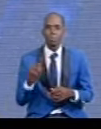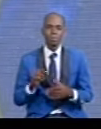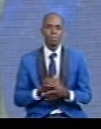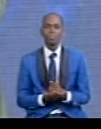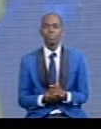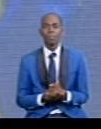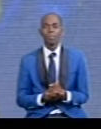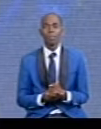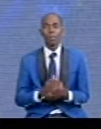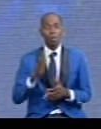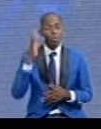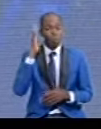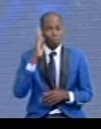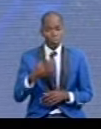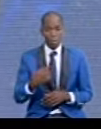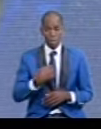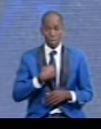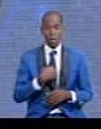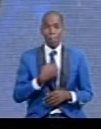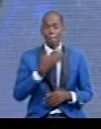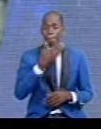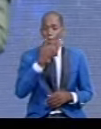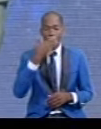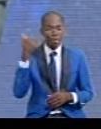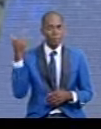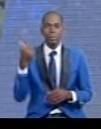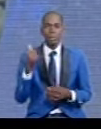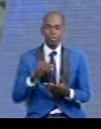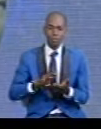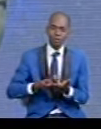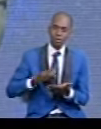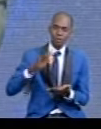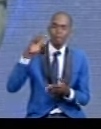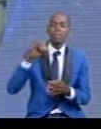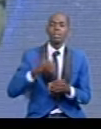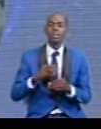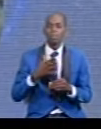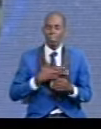will I rather glory in my infirmities,